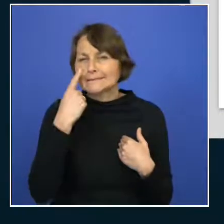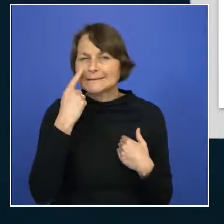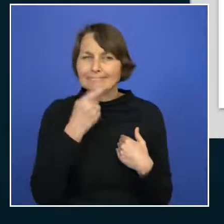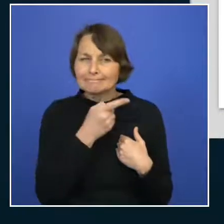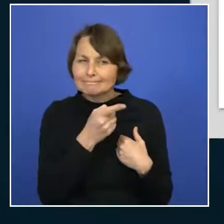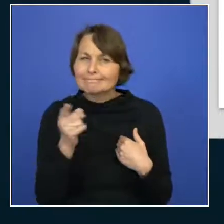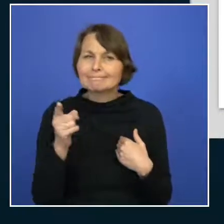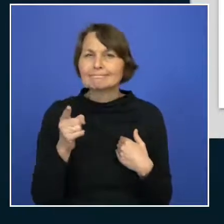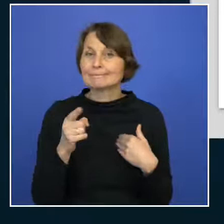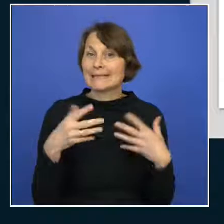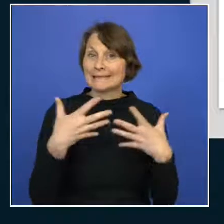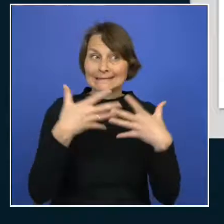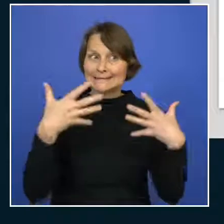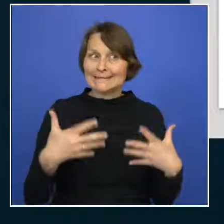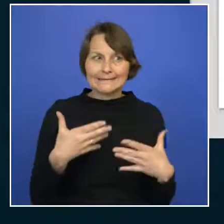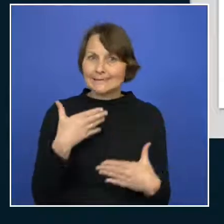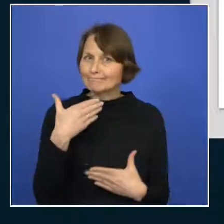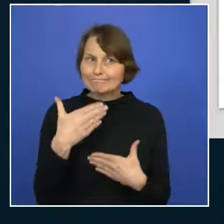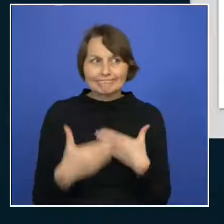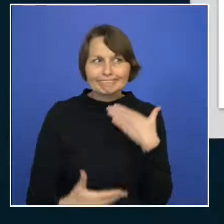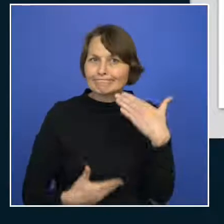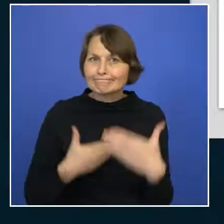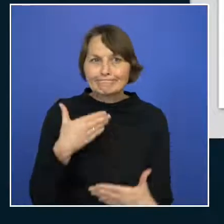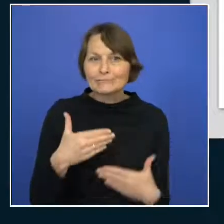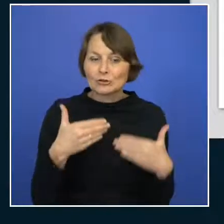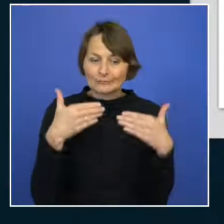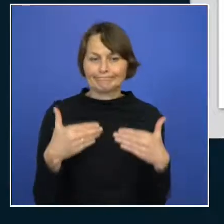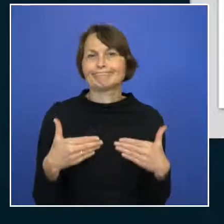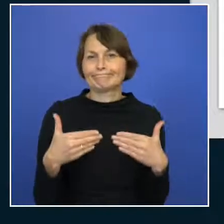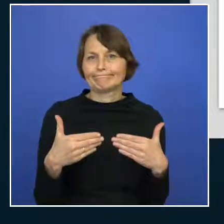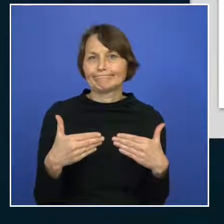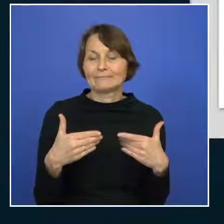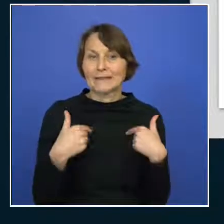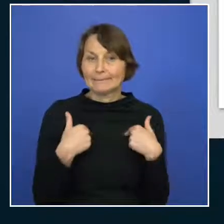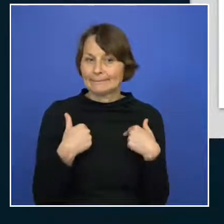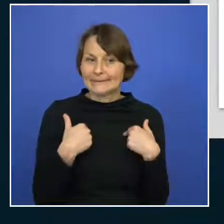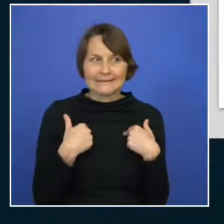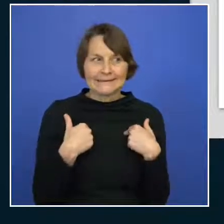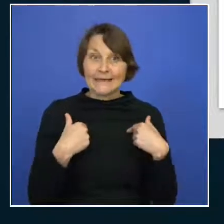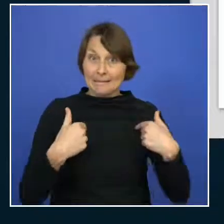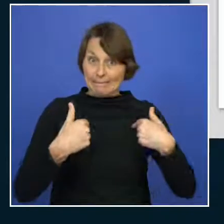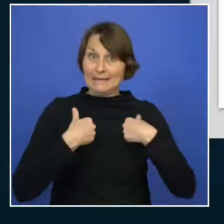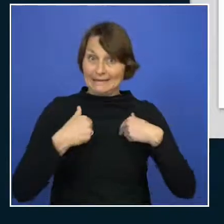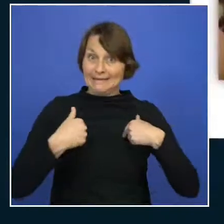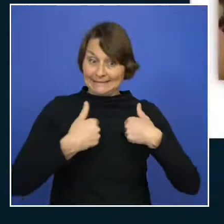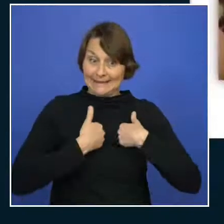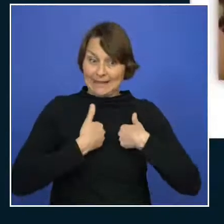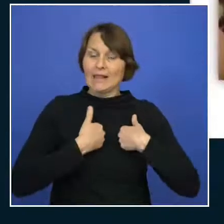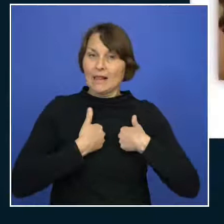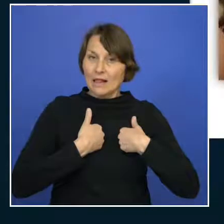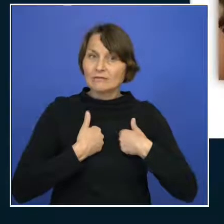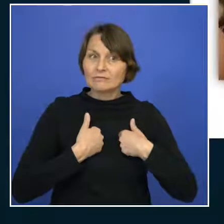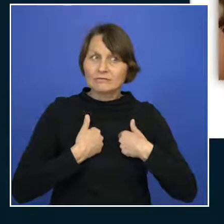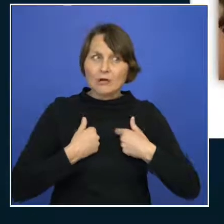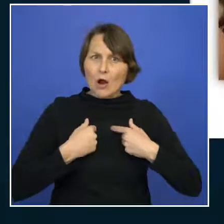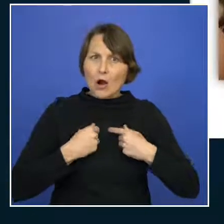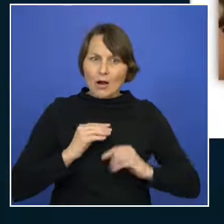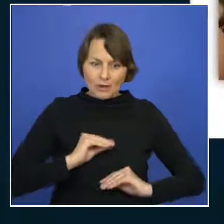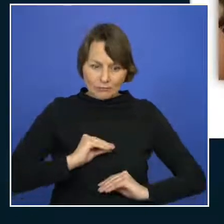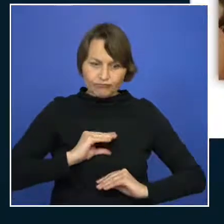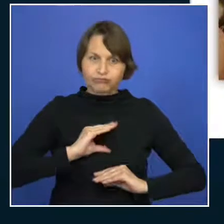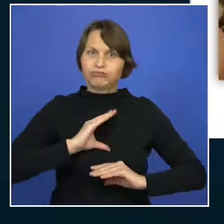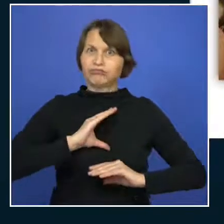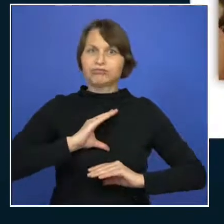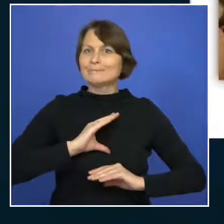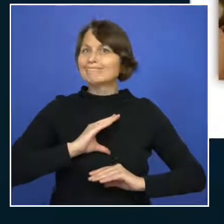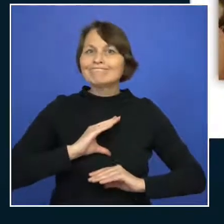moving forward, and I wasn't developing as a developer. So what I did is I actually